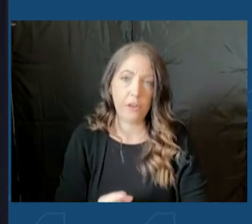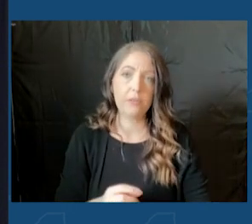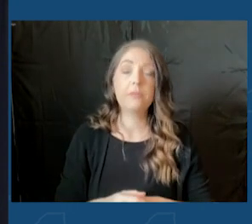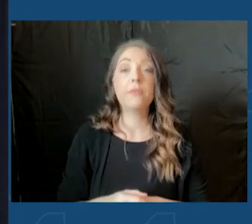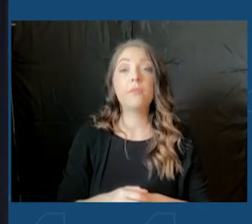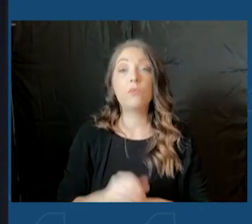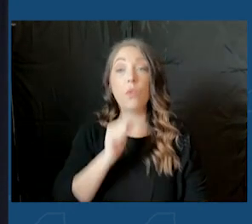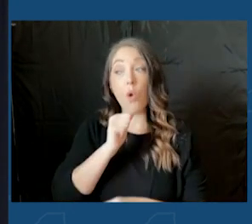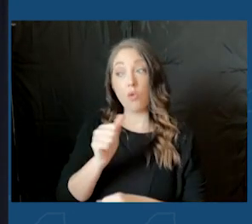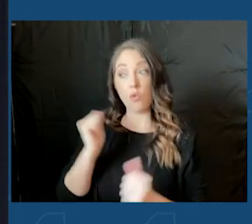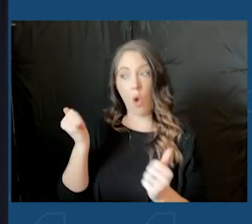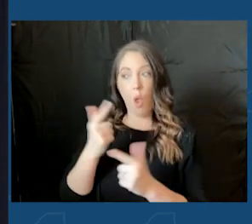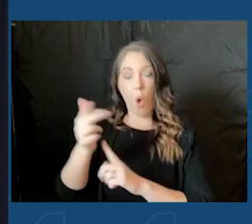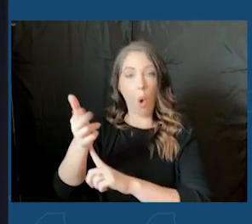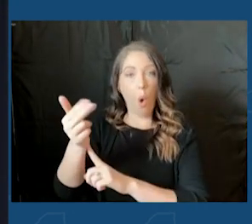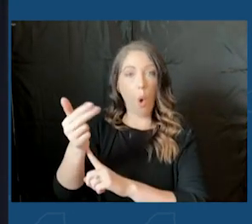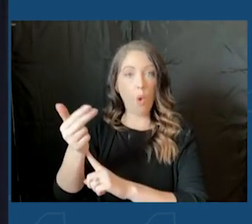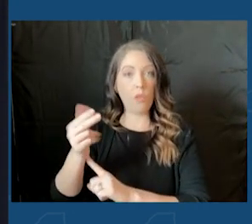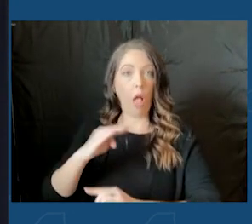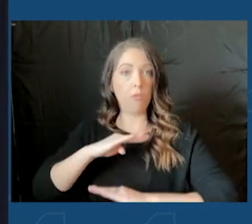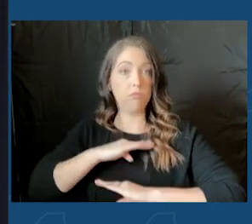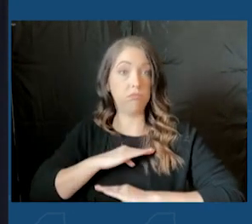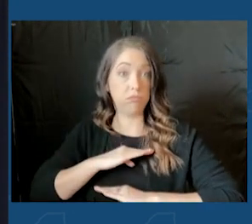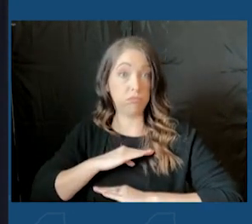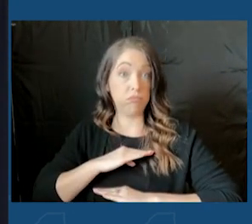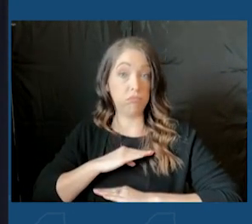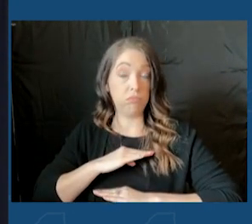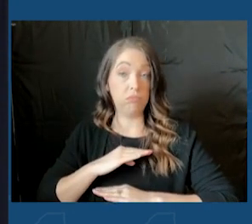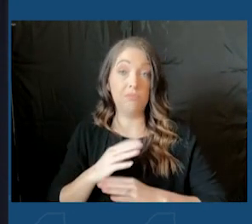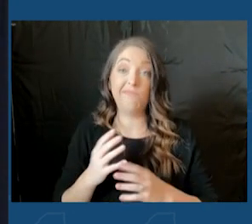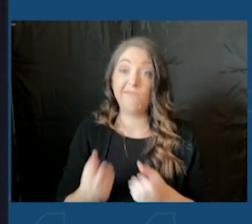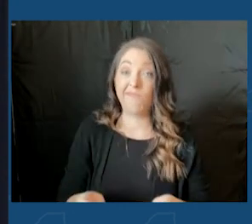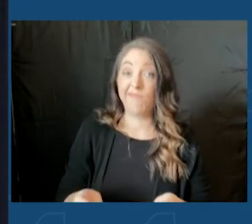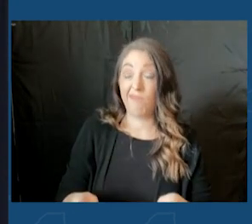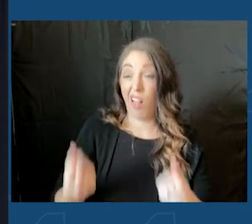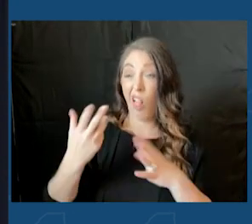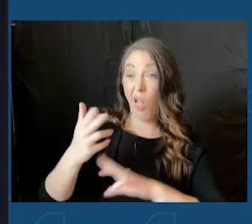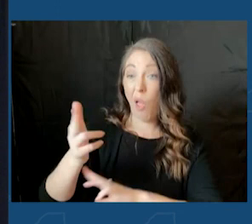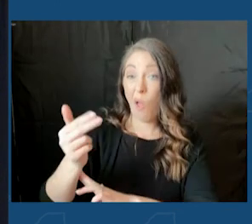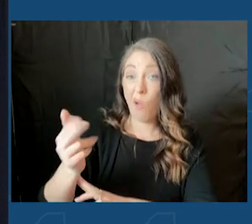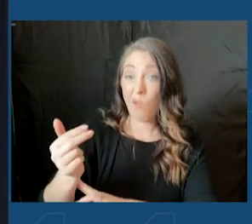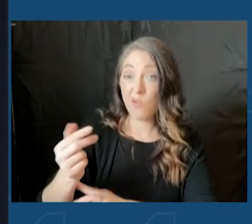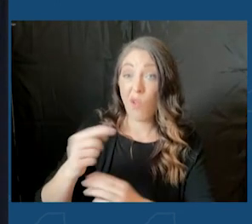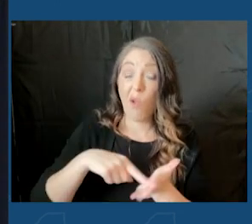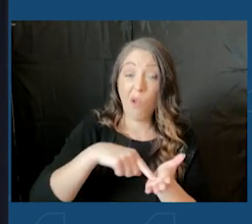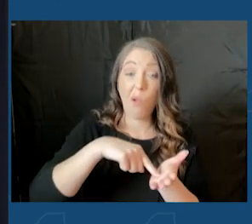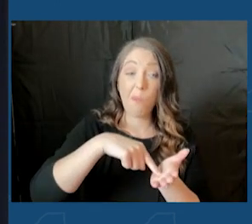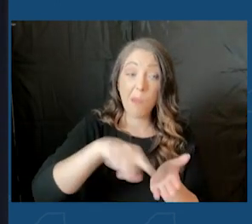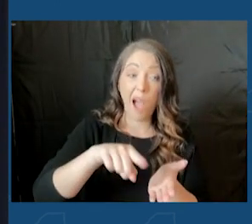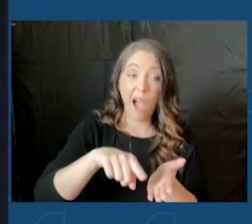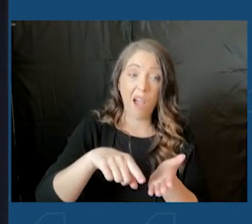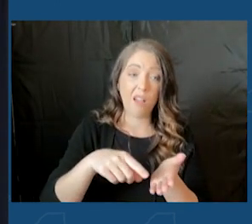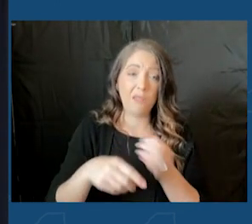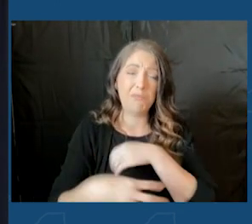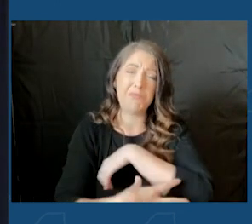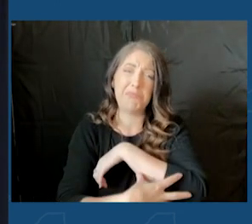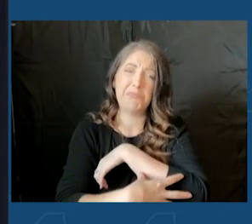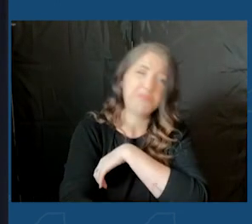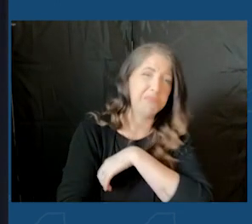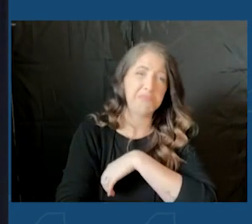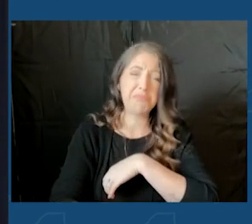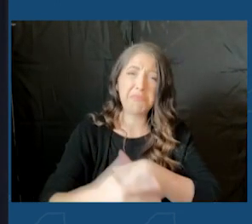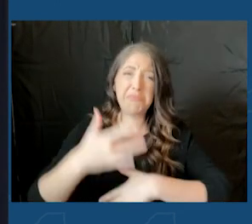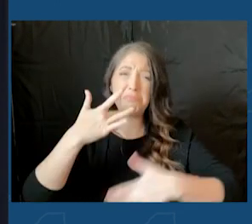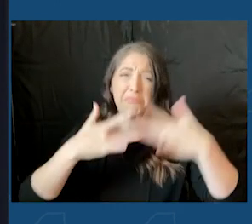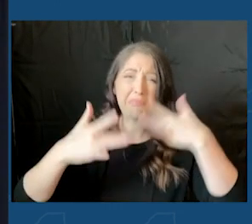that mold. Too many hotels pay substandard and poverty wages, they're a blight on their communities,